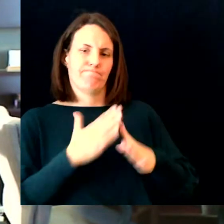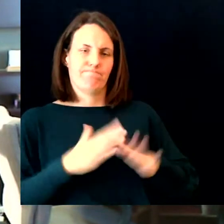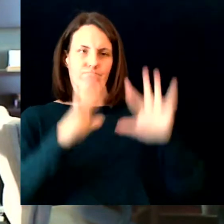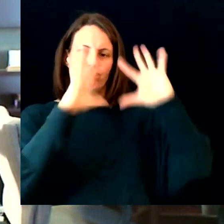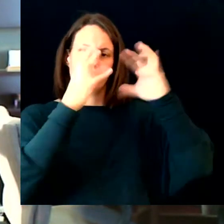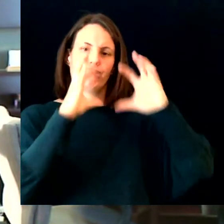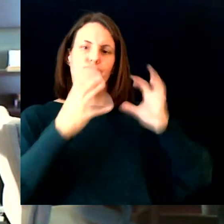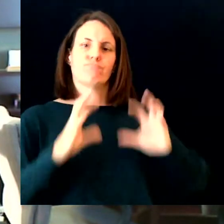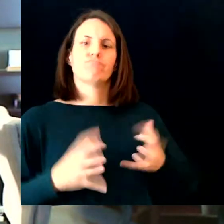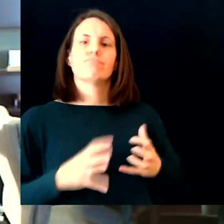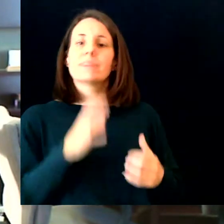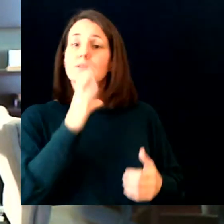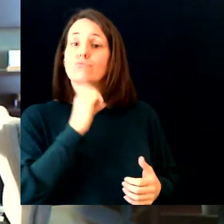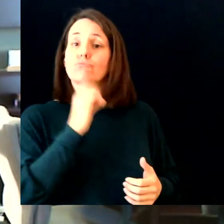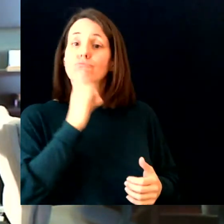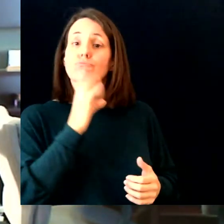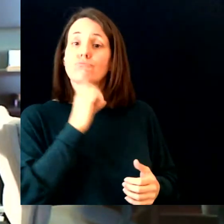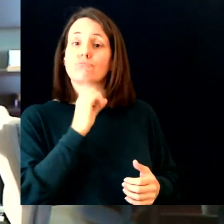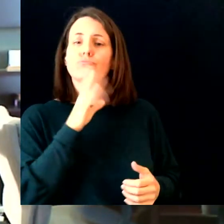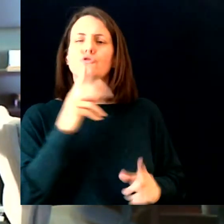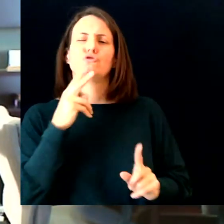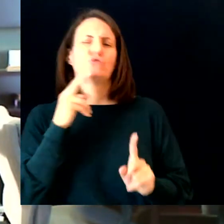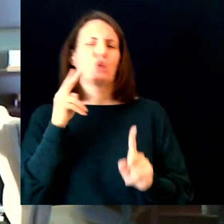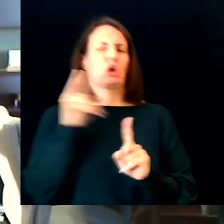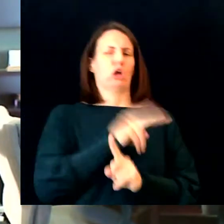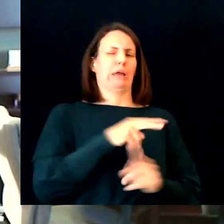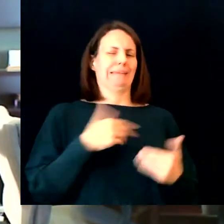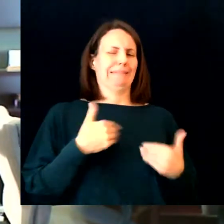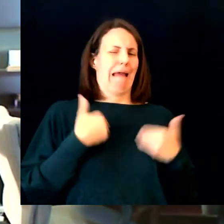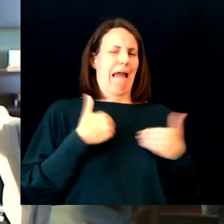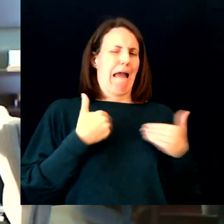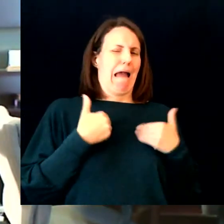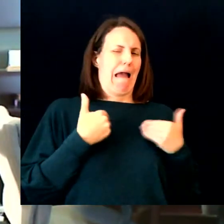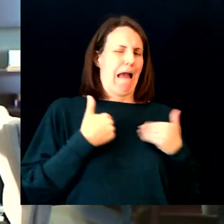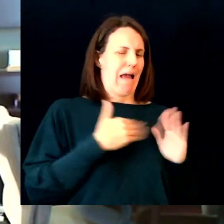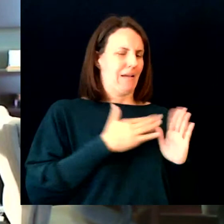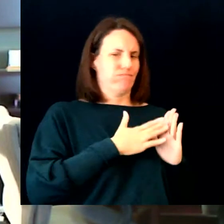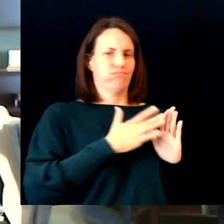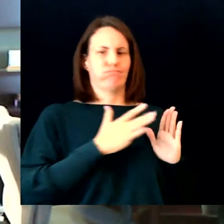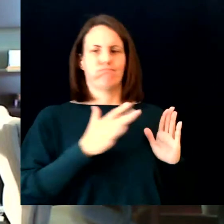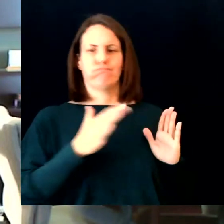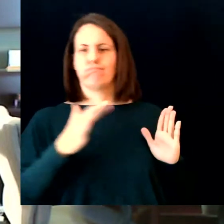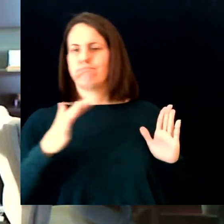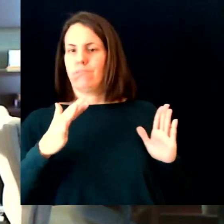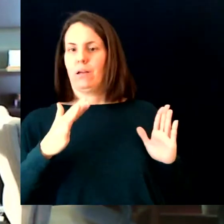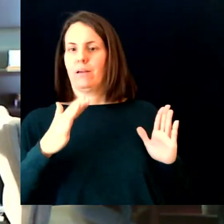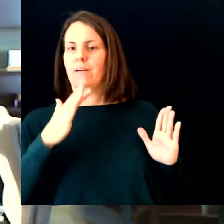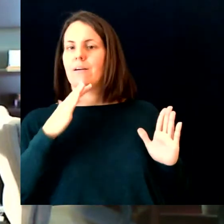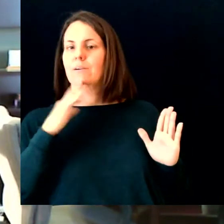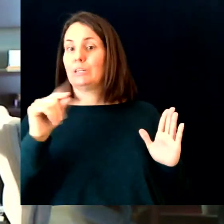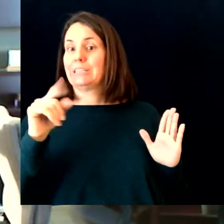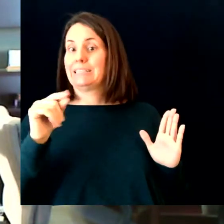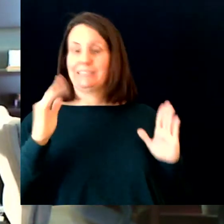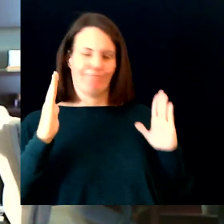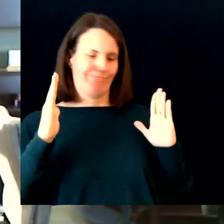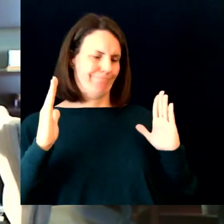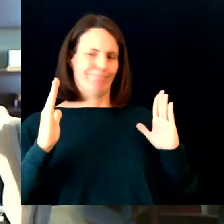youngest ages up to people under the age of 20, since the beginning of the pandemic, there have been